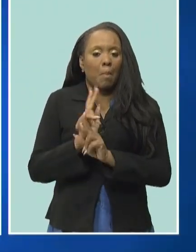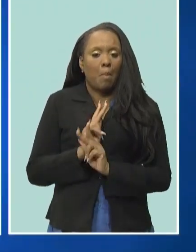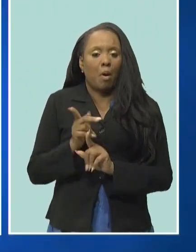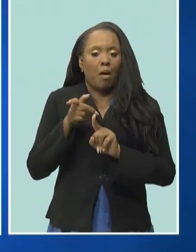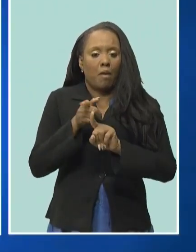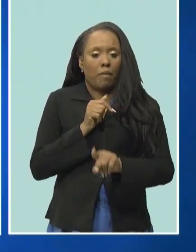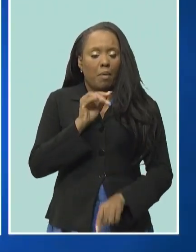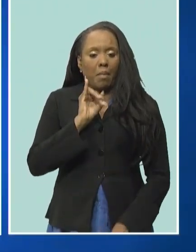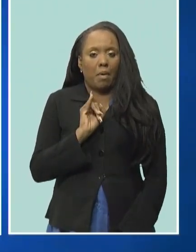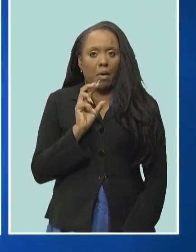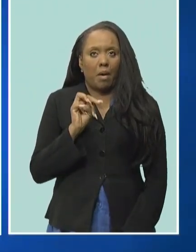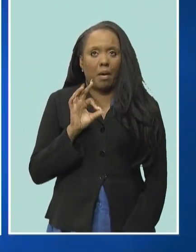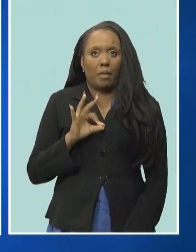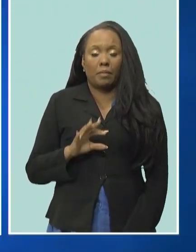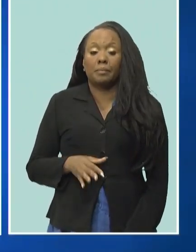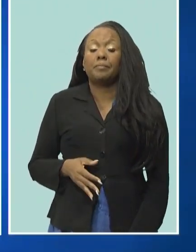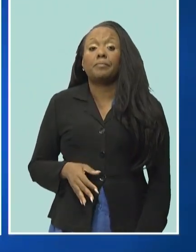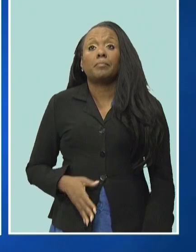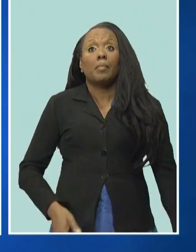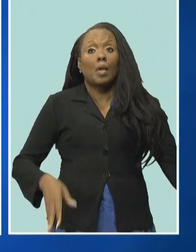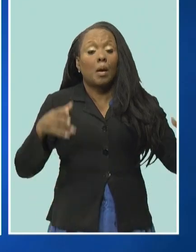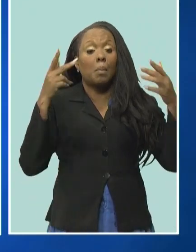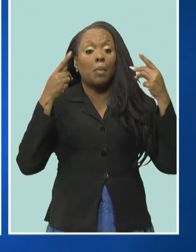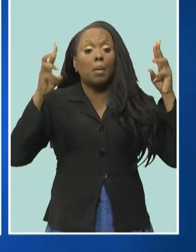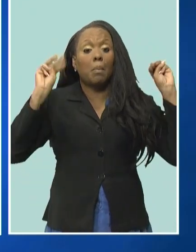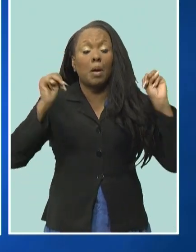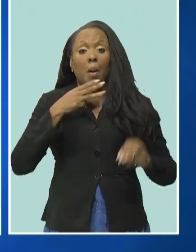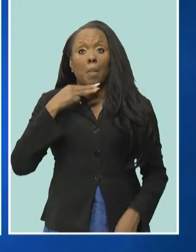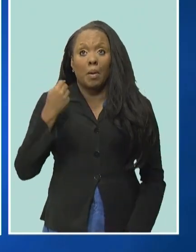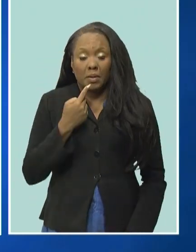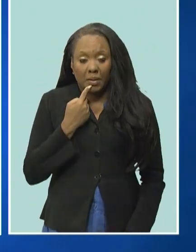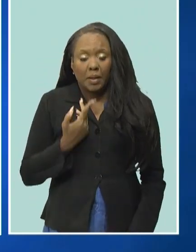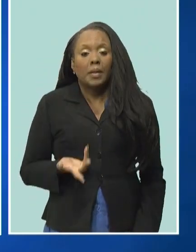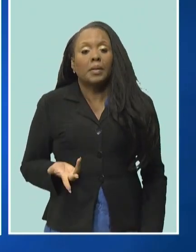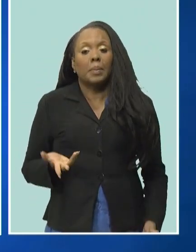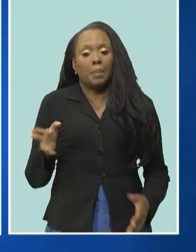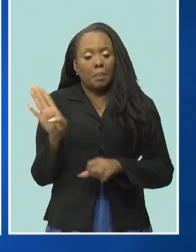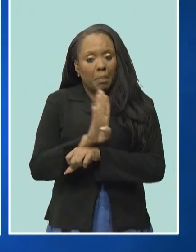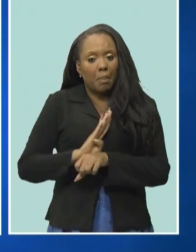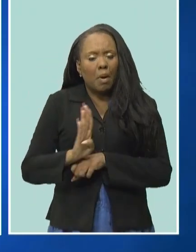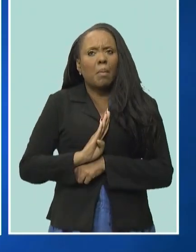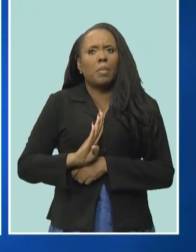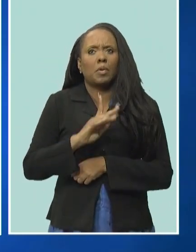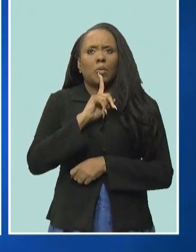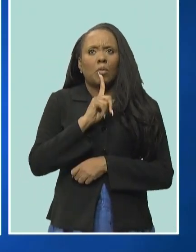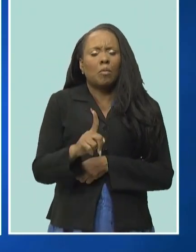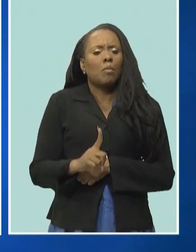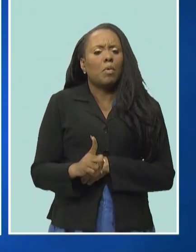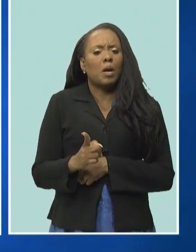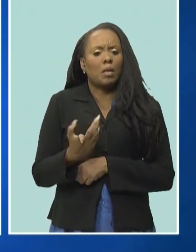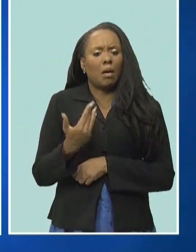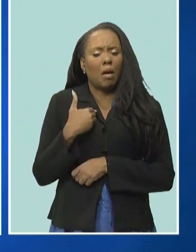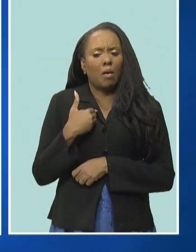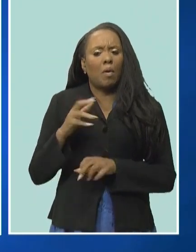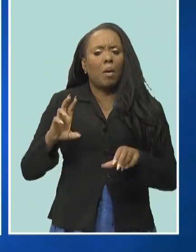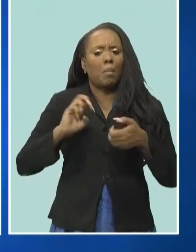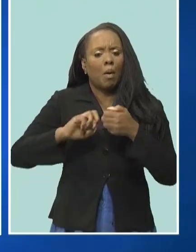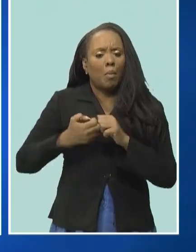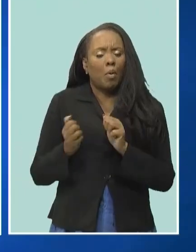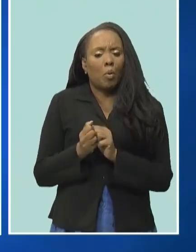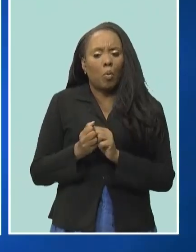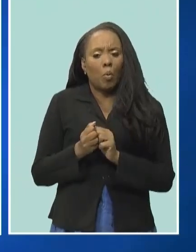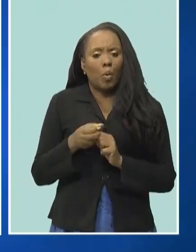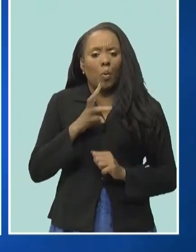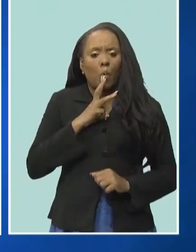Prime Minister Mia Motley says in addition to hurricanes, Barbados is facing a groundwater crisis. She